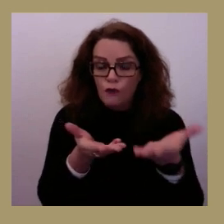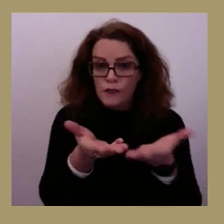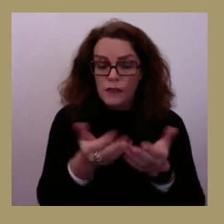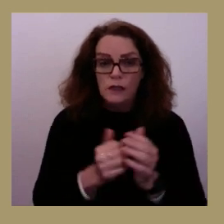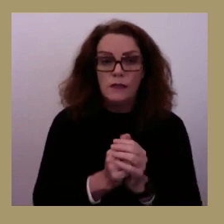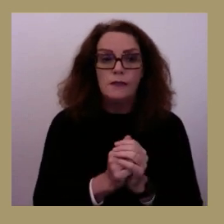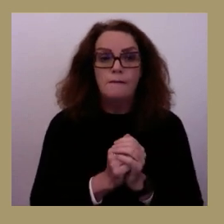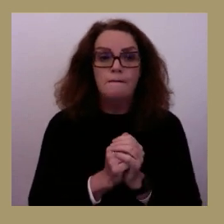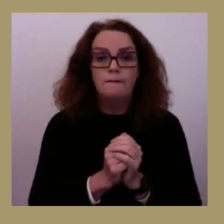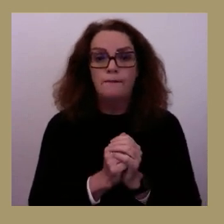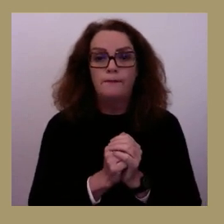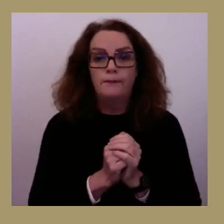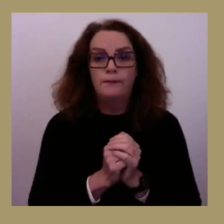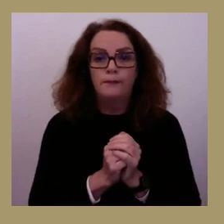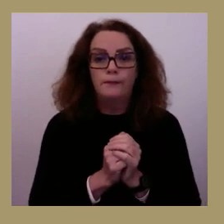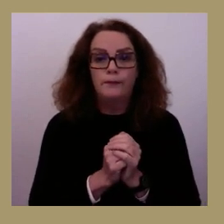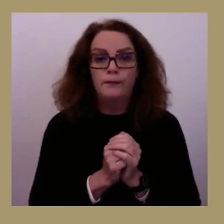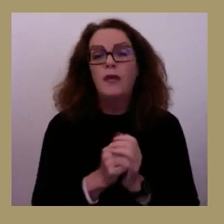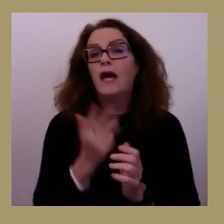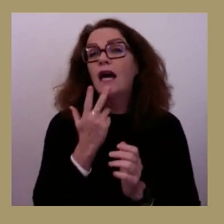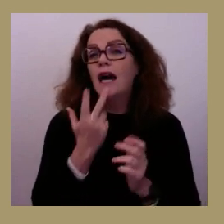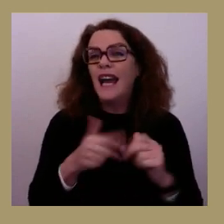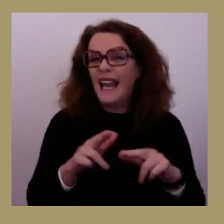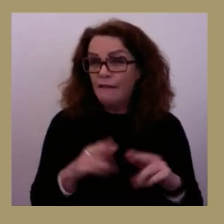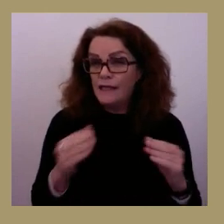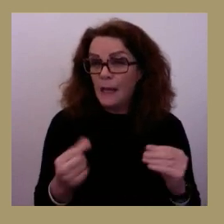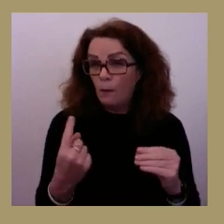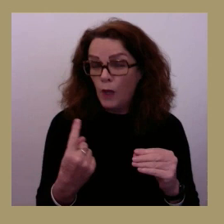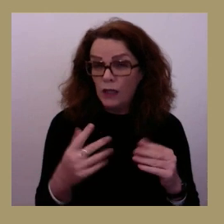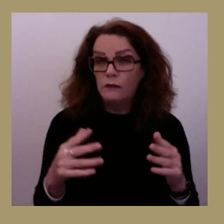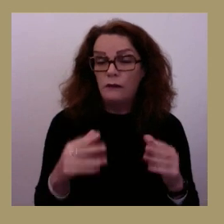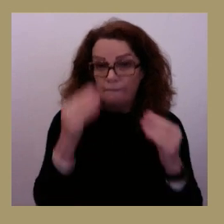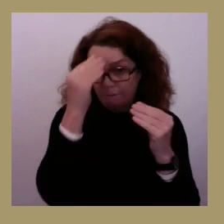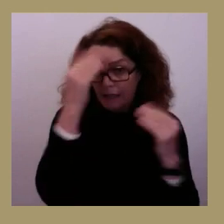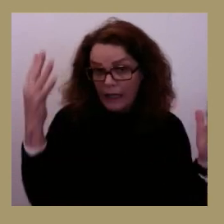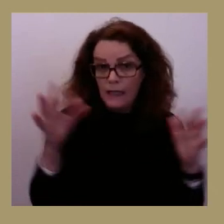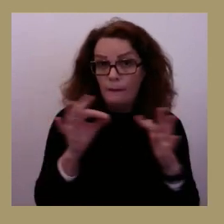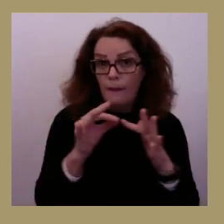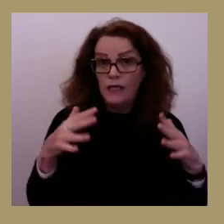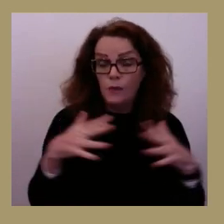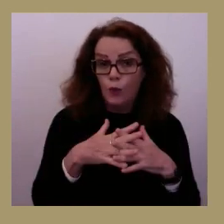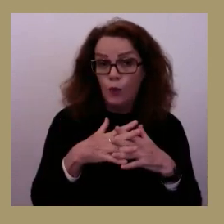the scenario of if somebody forgets their password also as well.